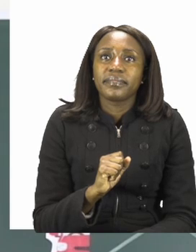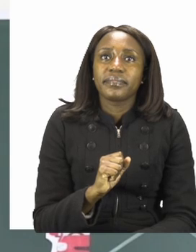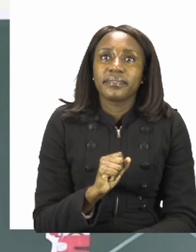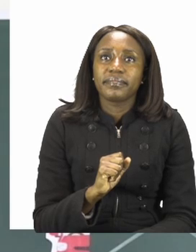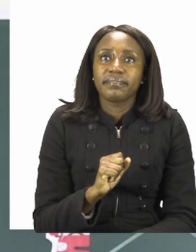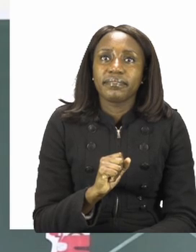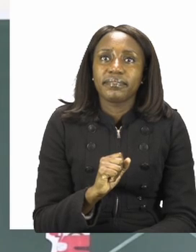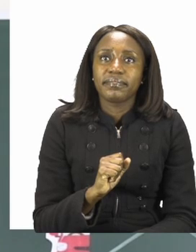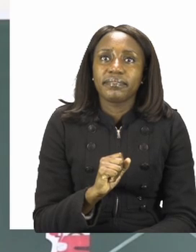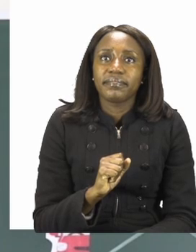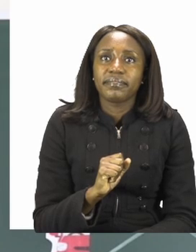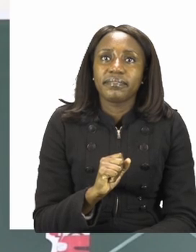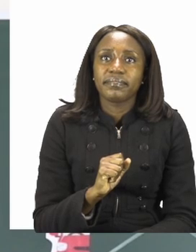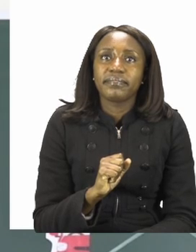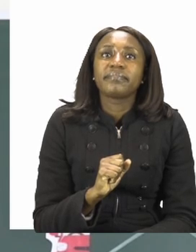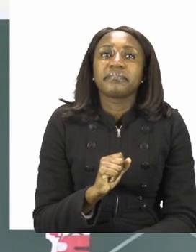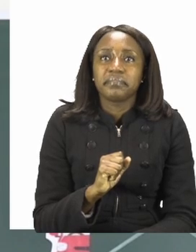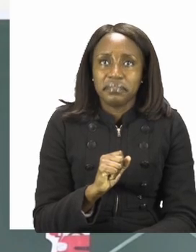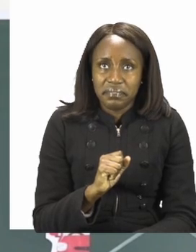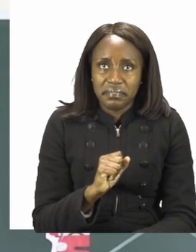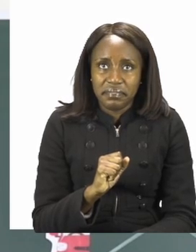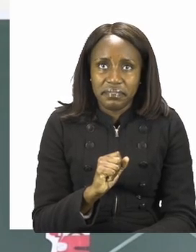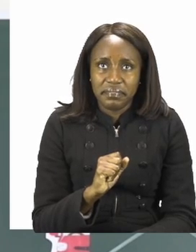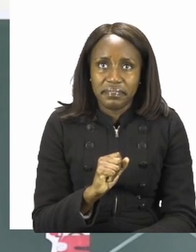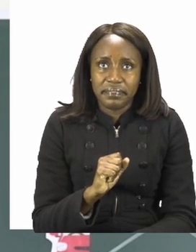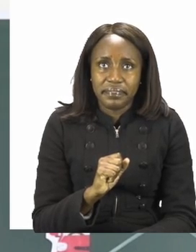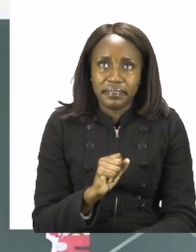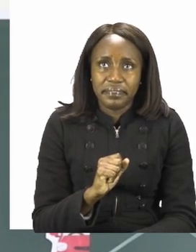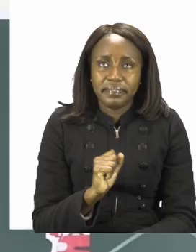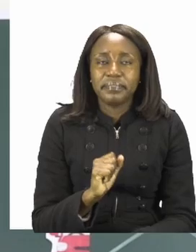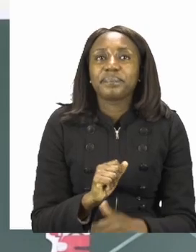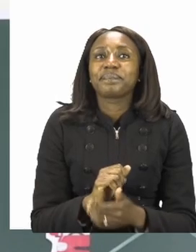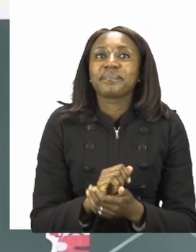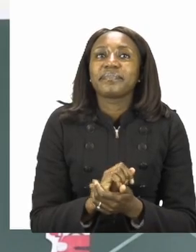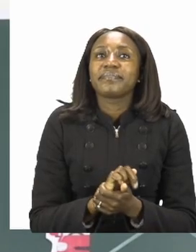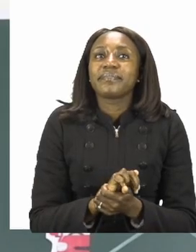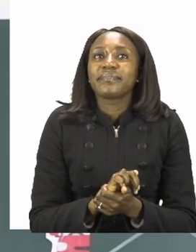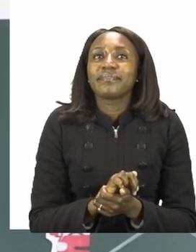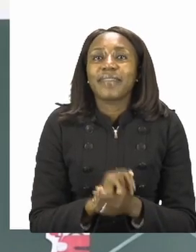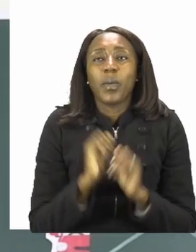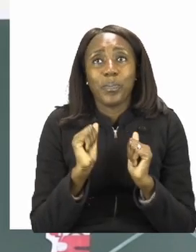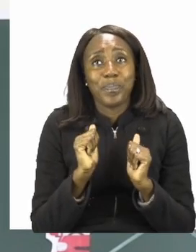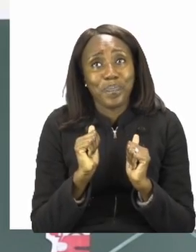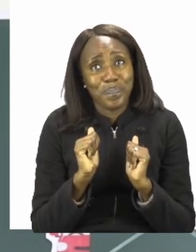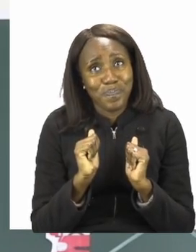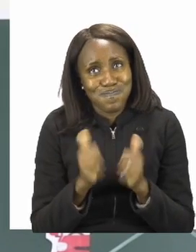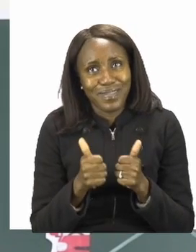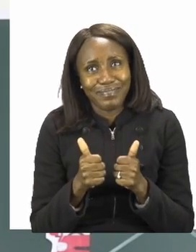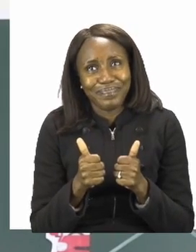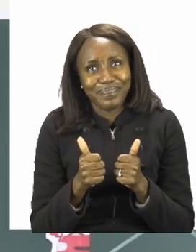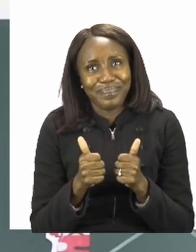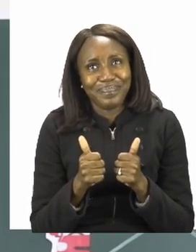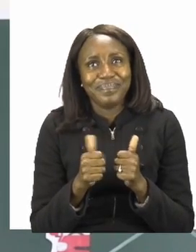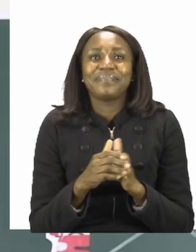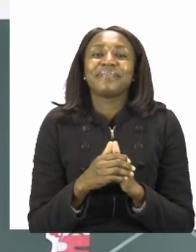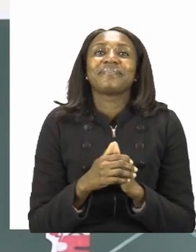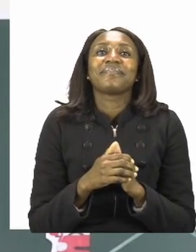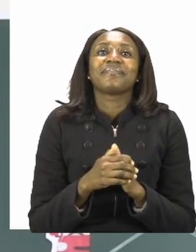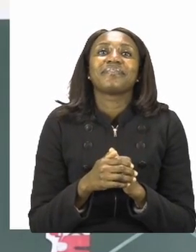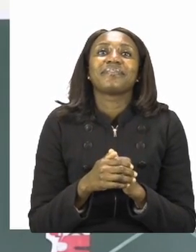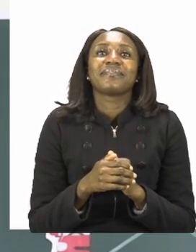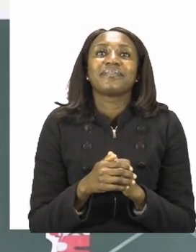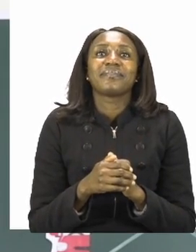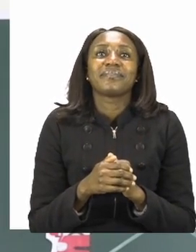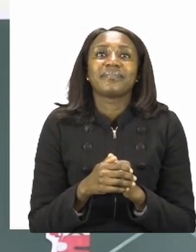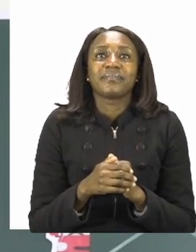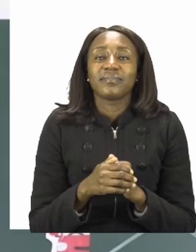round, making sure we have filled the whole box. Well done, everyone. So we said there